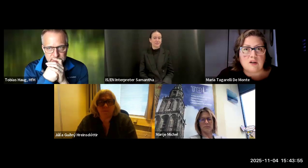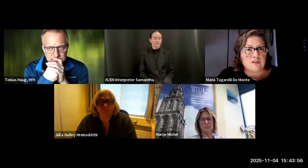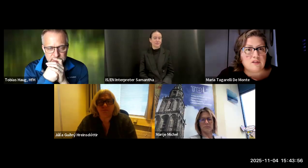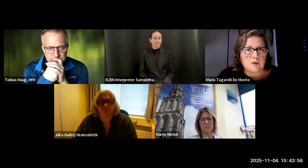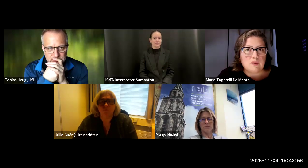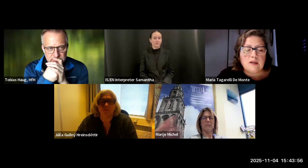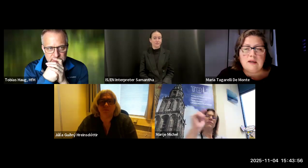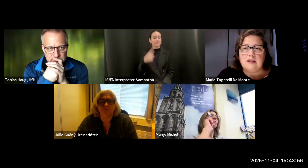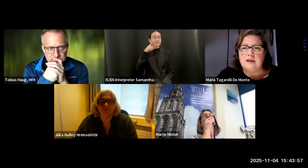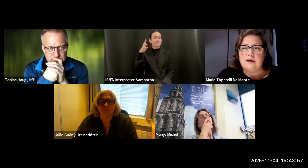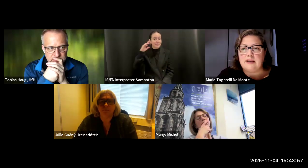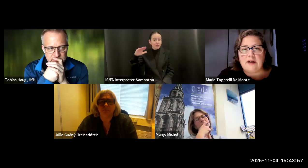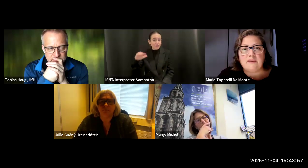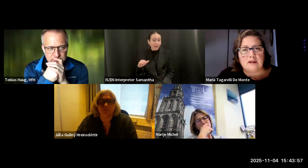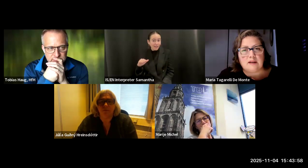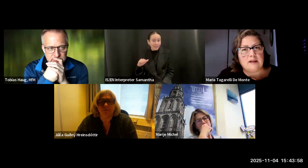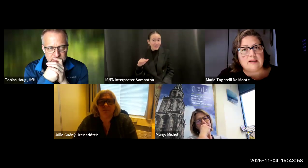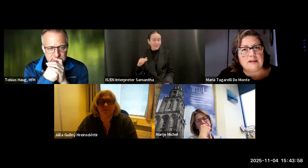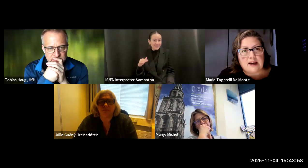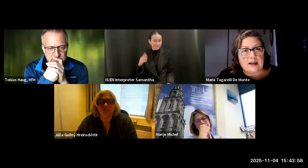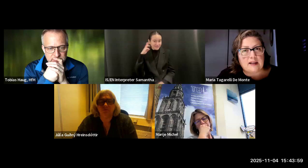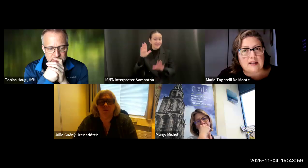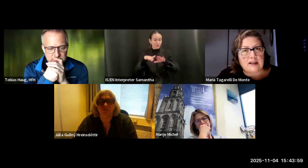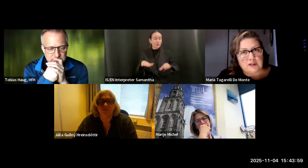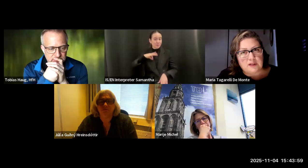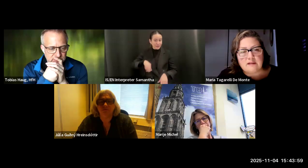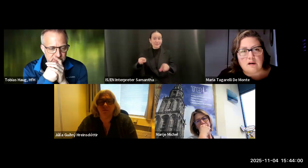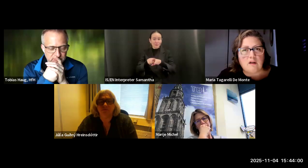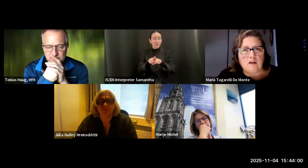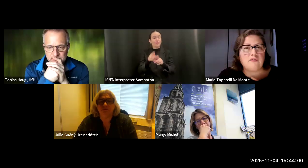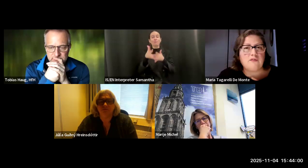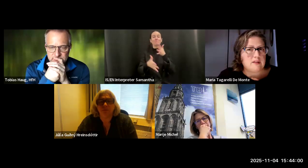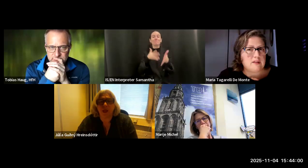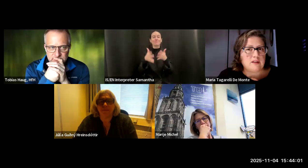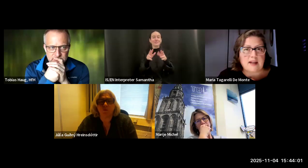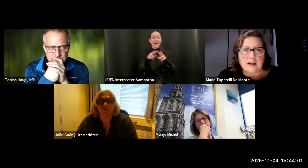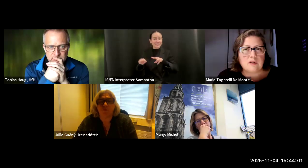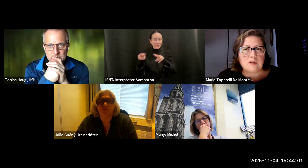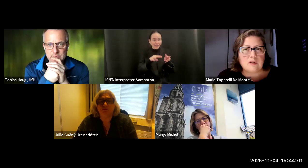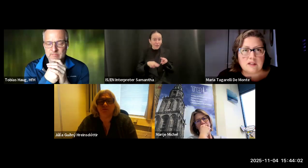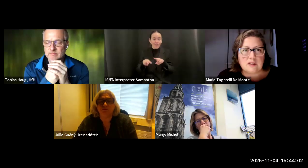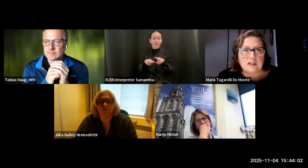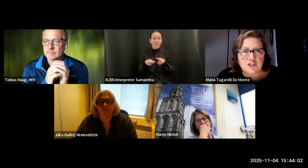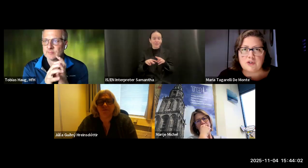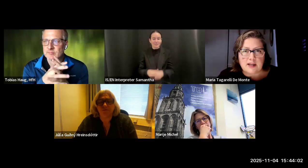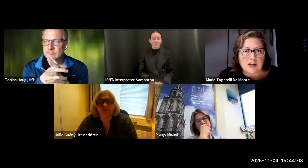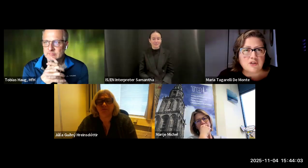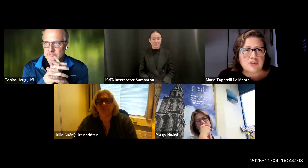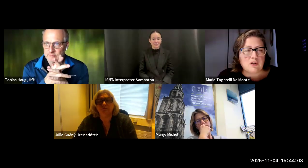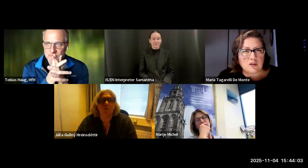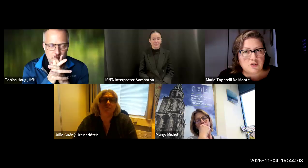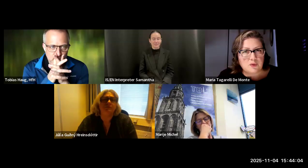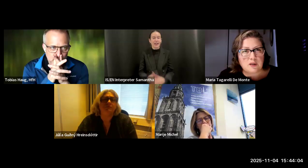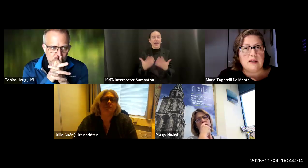deaf child in school, having a signed equivalent of the national literature,